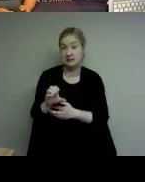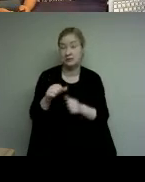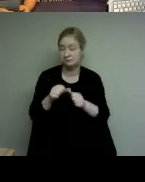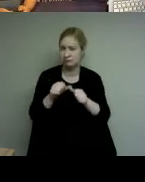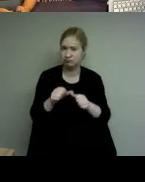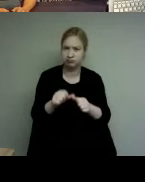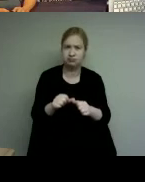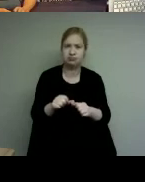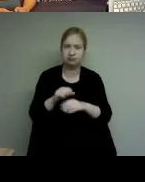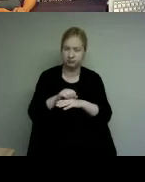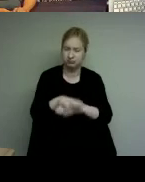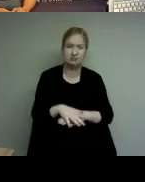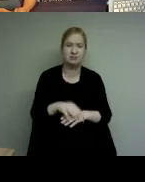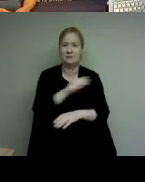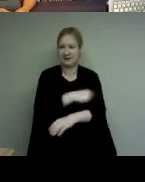i